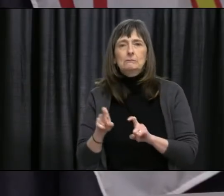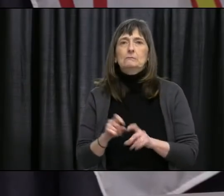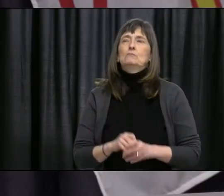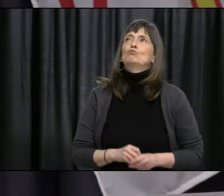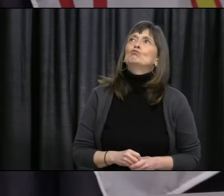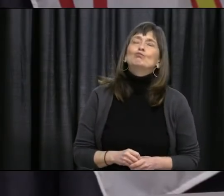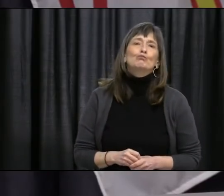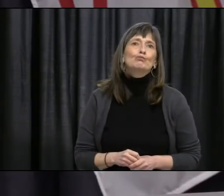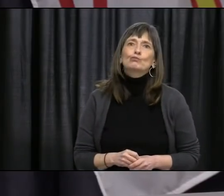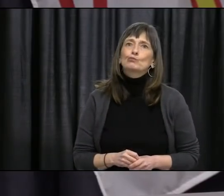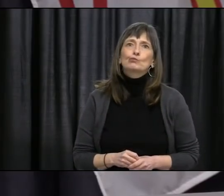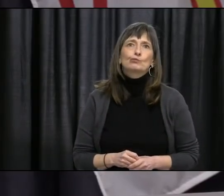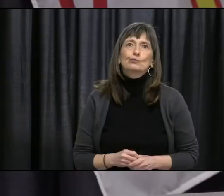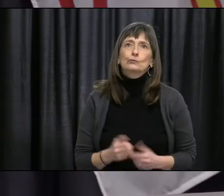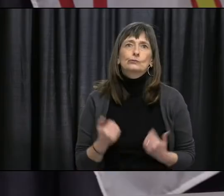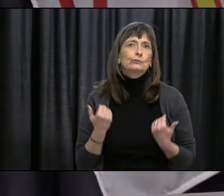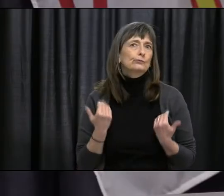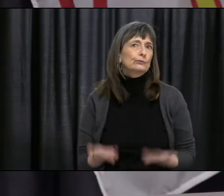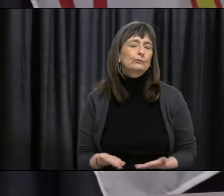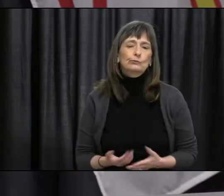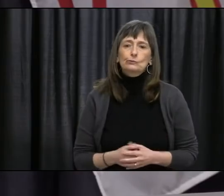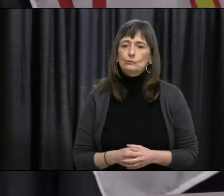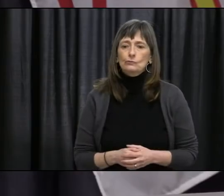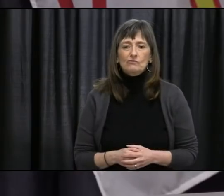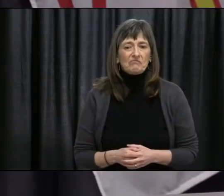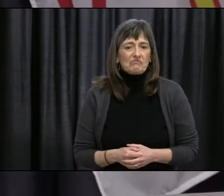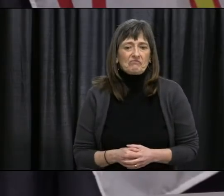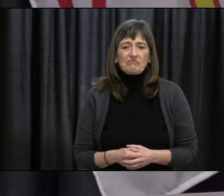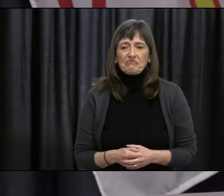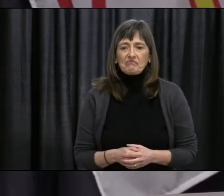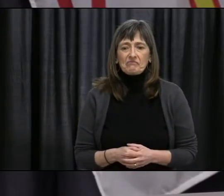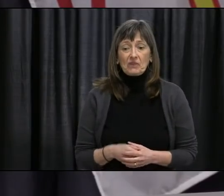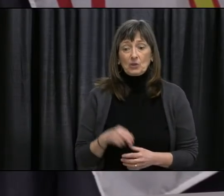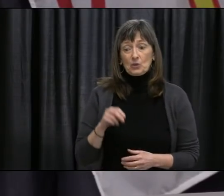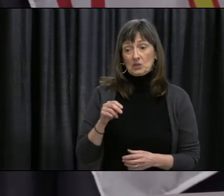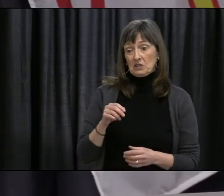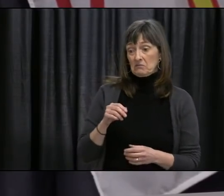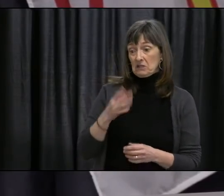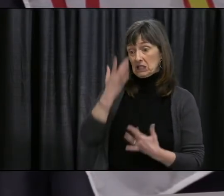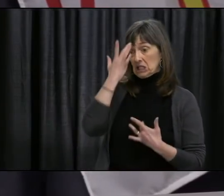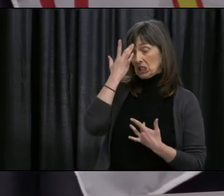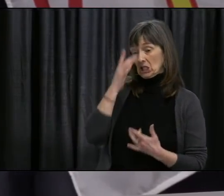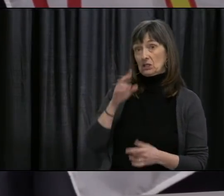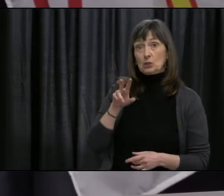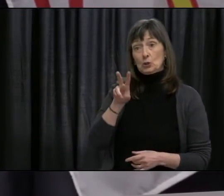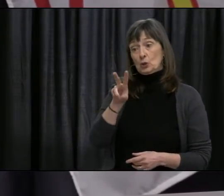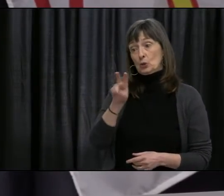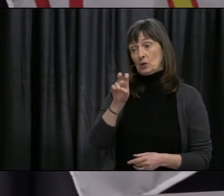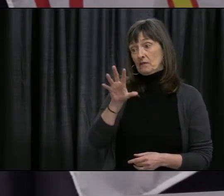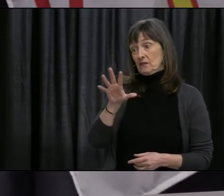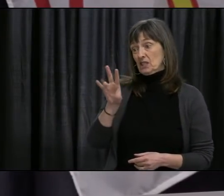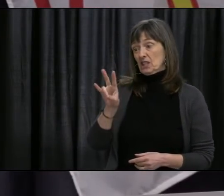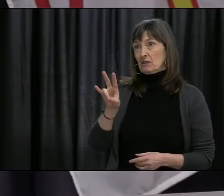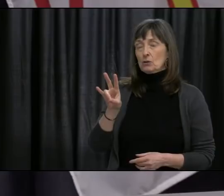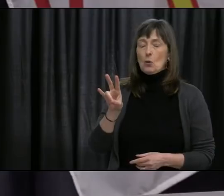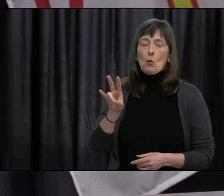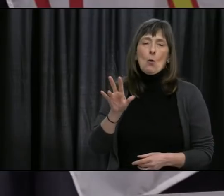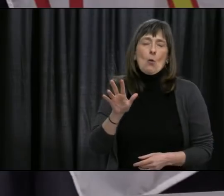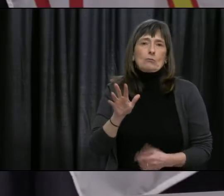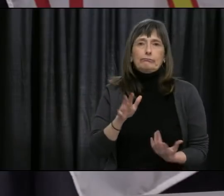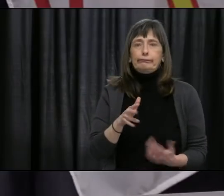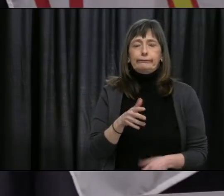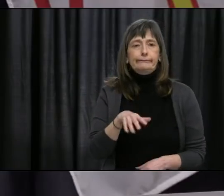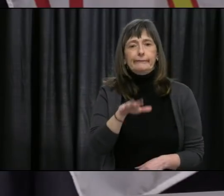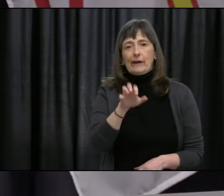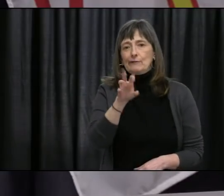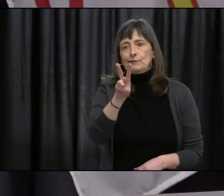number of that, but we've had 257 cases, so it's been hundreds of people that have been